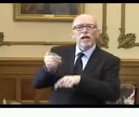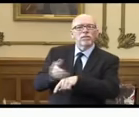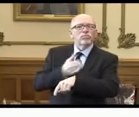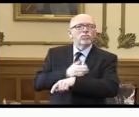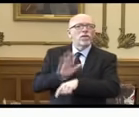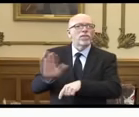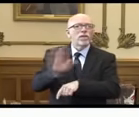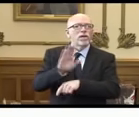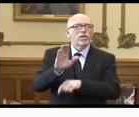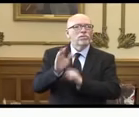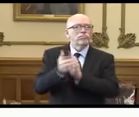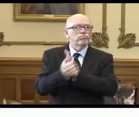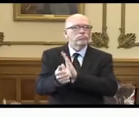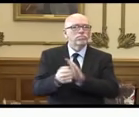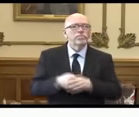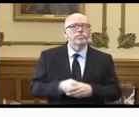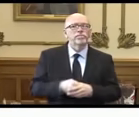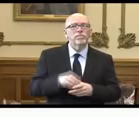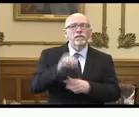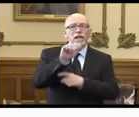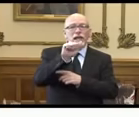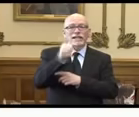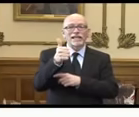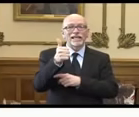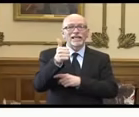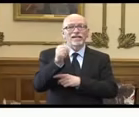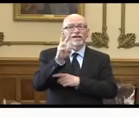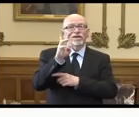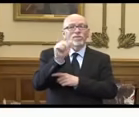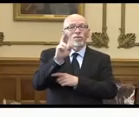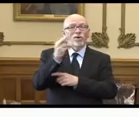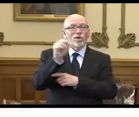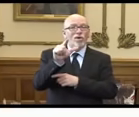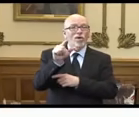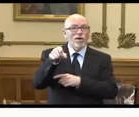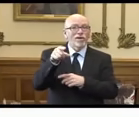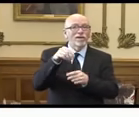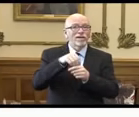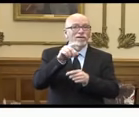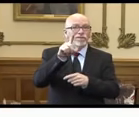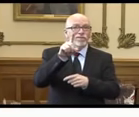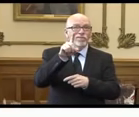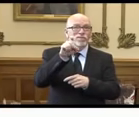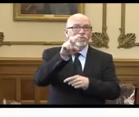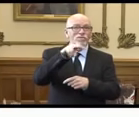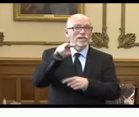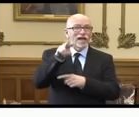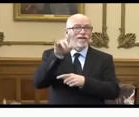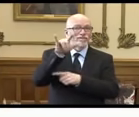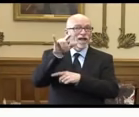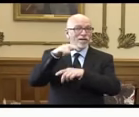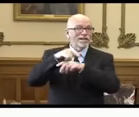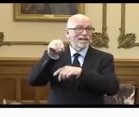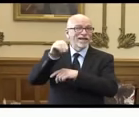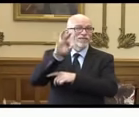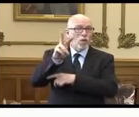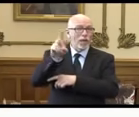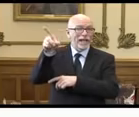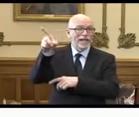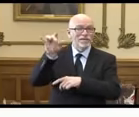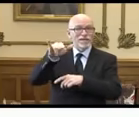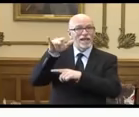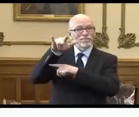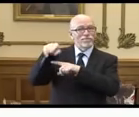proficiency. The A-10 Warthogs stationed at the 122nd Fighter Wing in Fort Wayne, Indiana, will